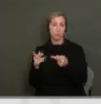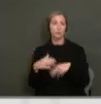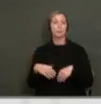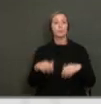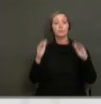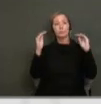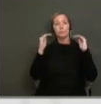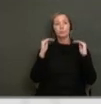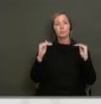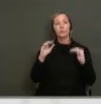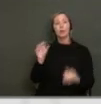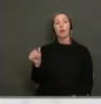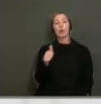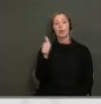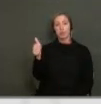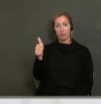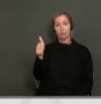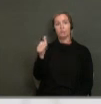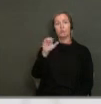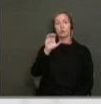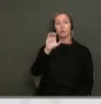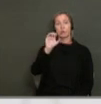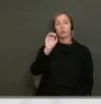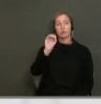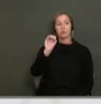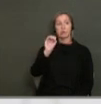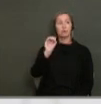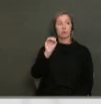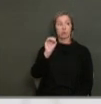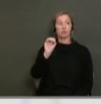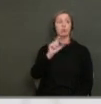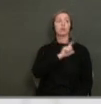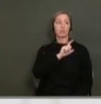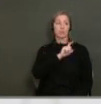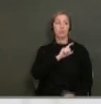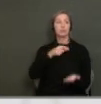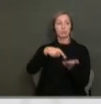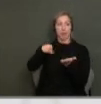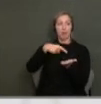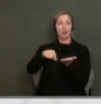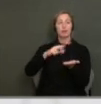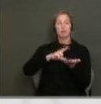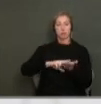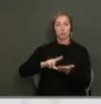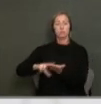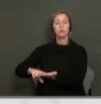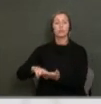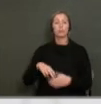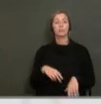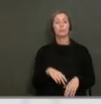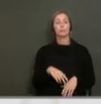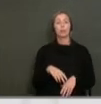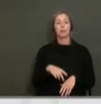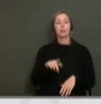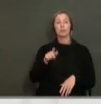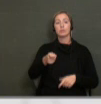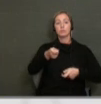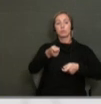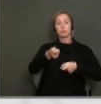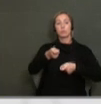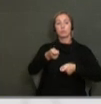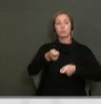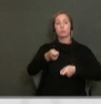for a collective bargaining agreement with the Police Officers Association. And it's also a time for us to replace the in-car